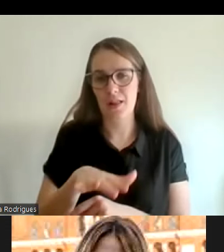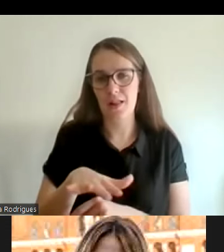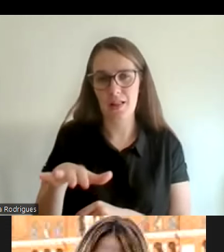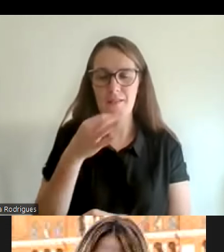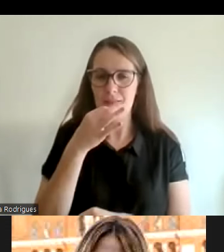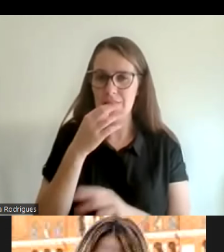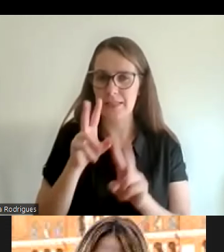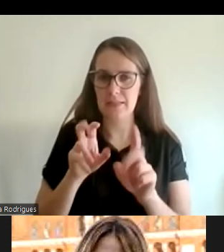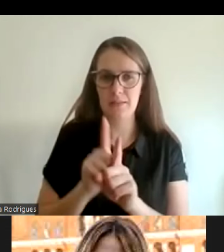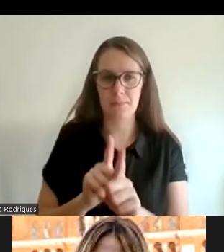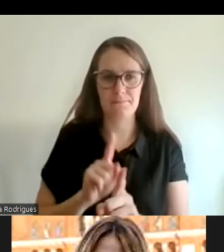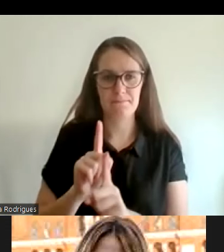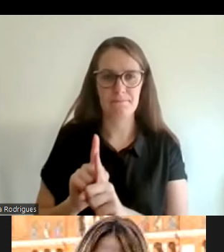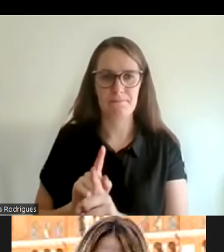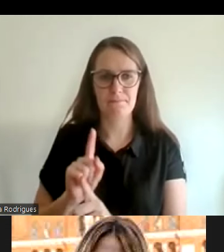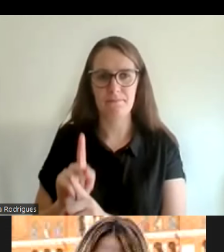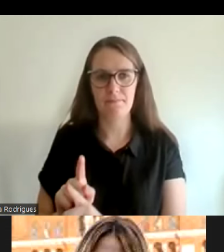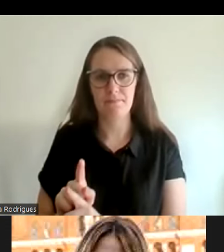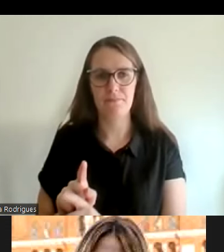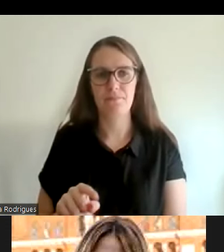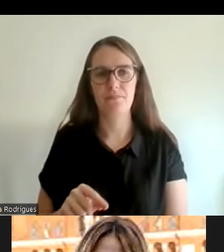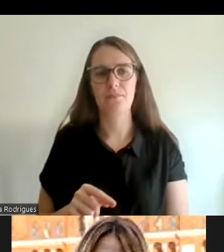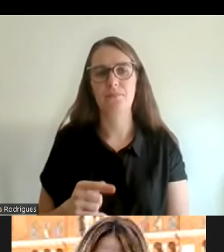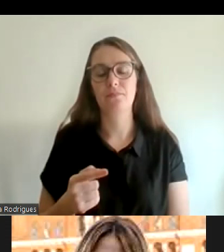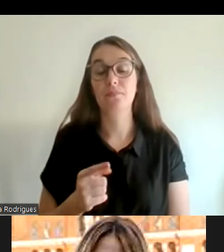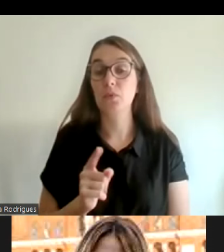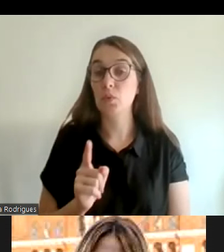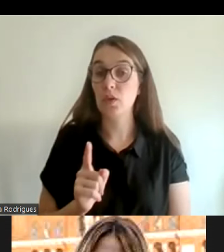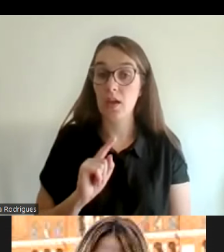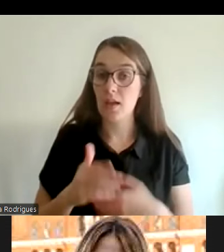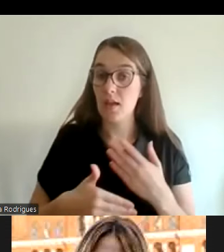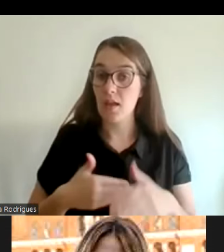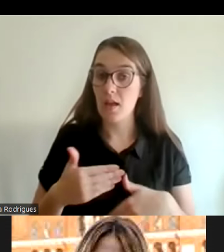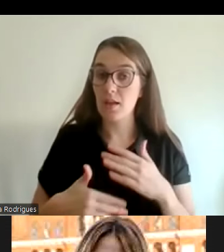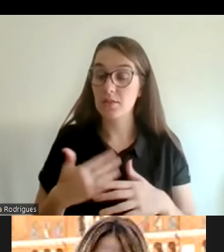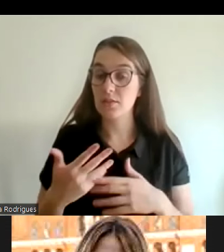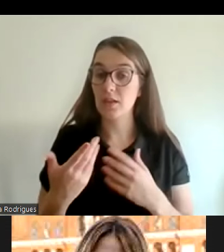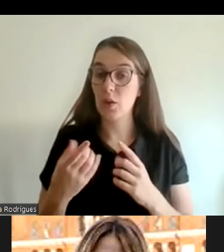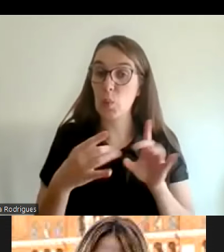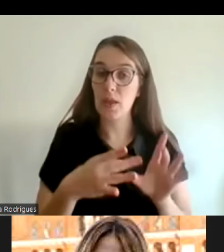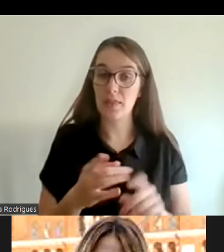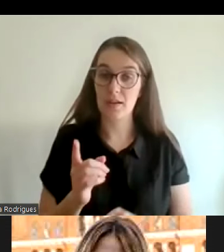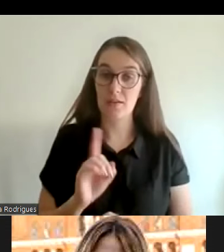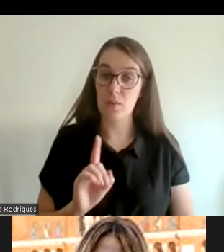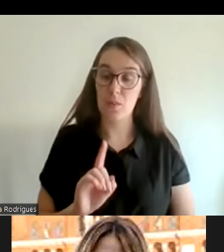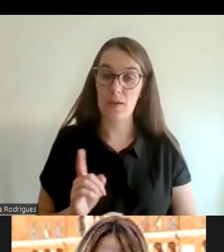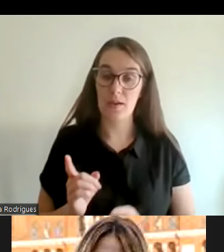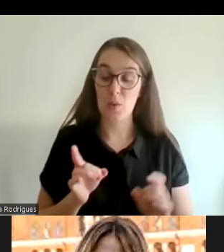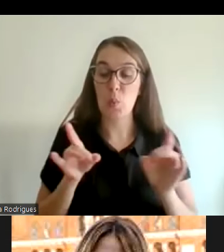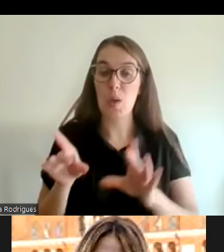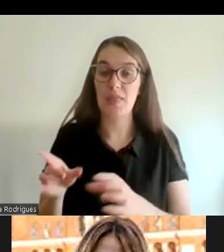opinion and not act against the